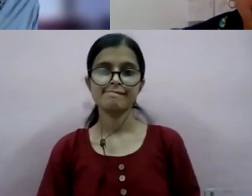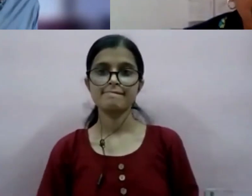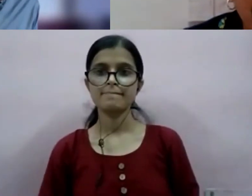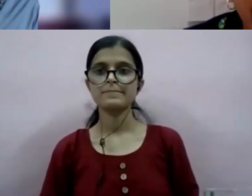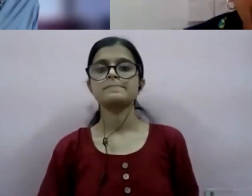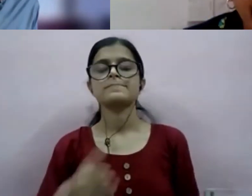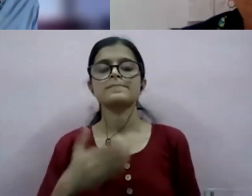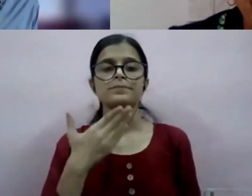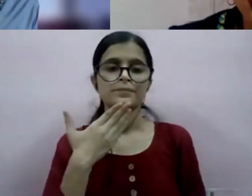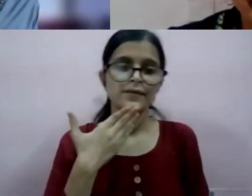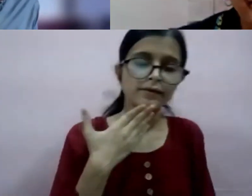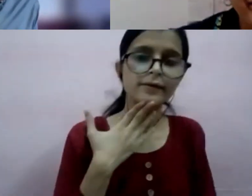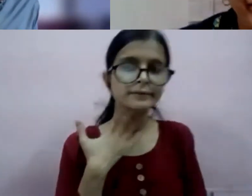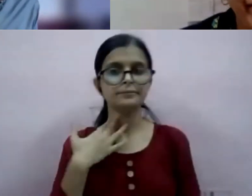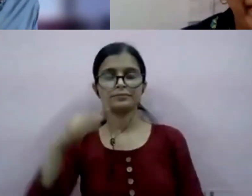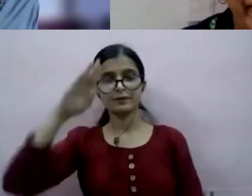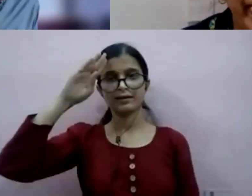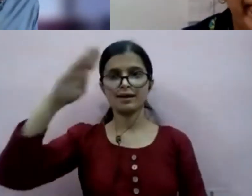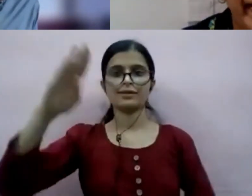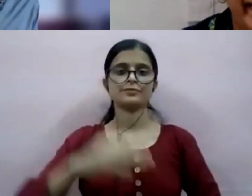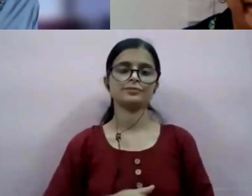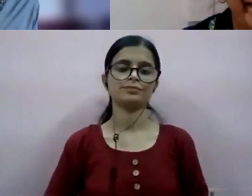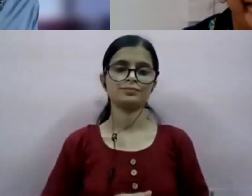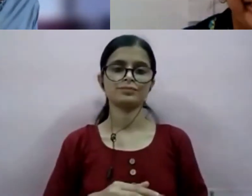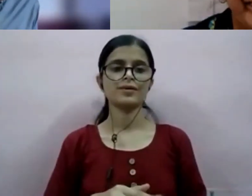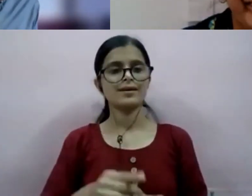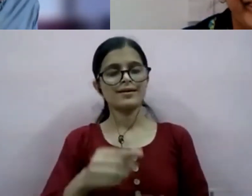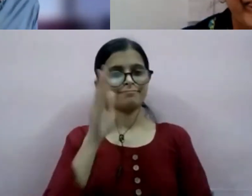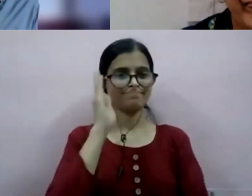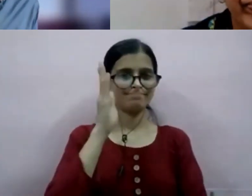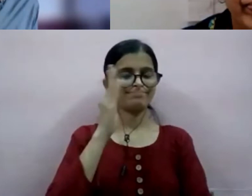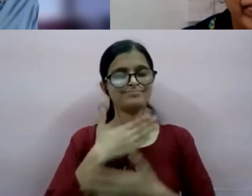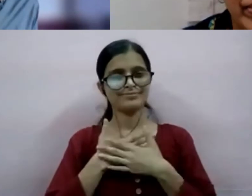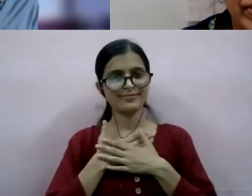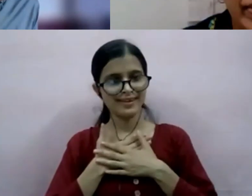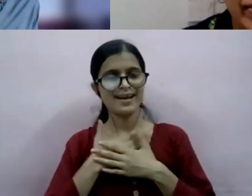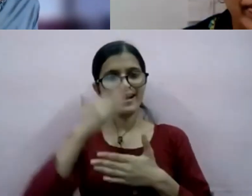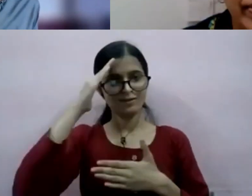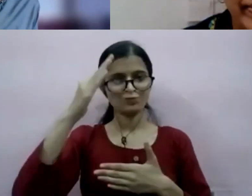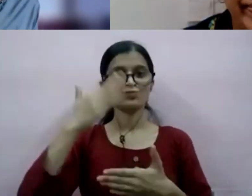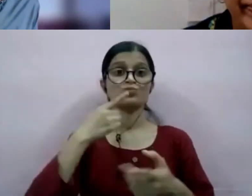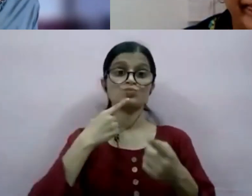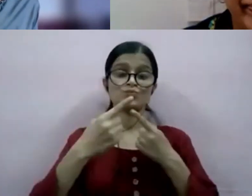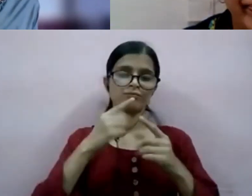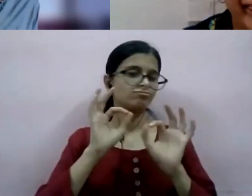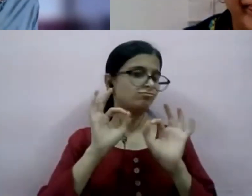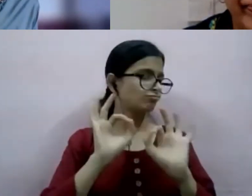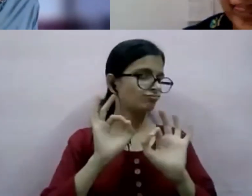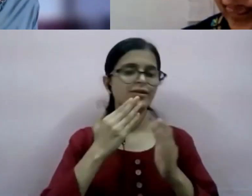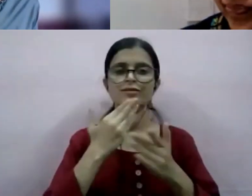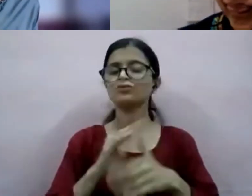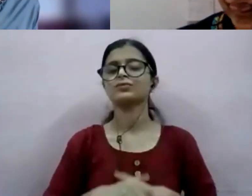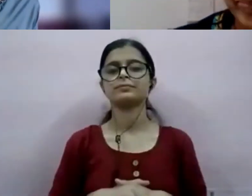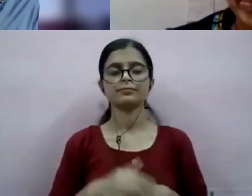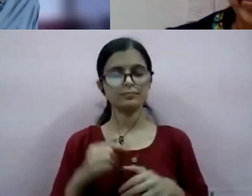Hello. Yeah, go ahead. Yeah. Hello, Professor. Thanks very much for this wonderful talk. And my question is